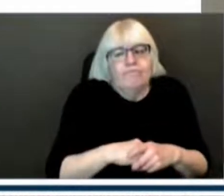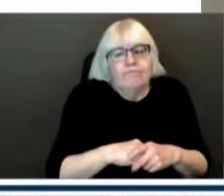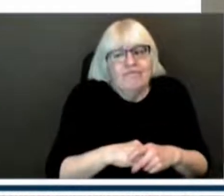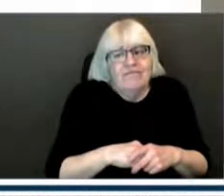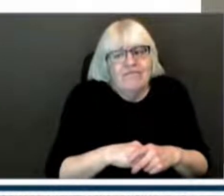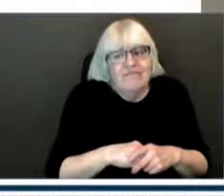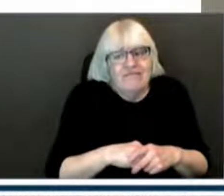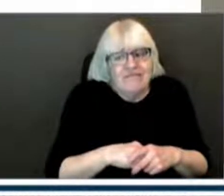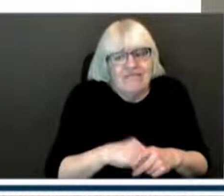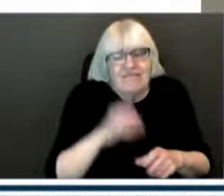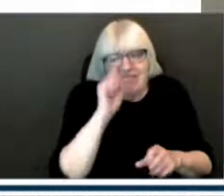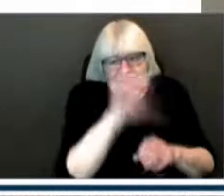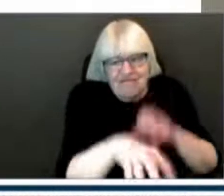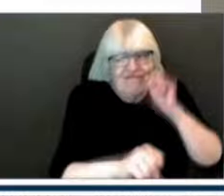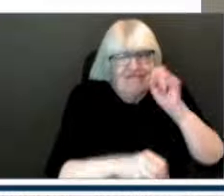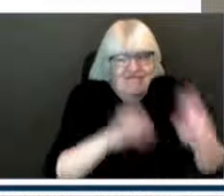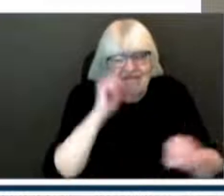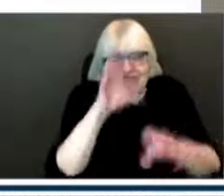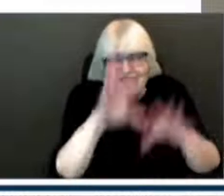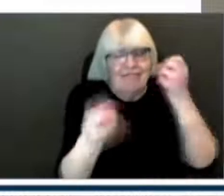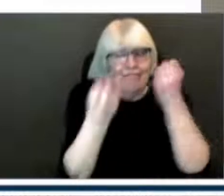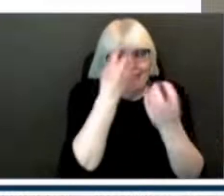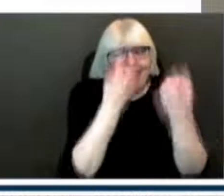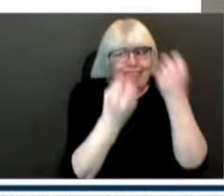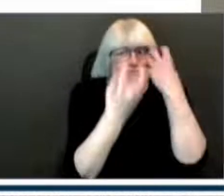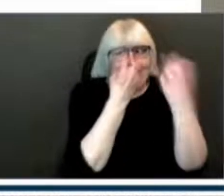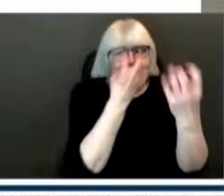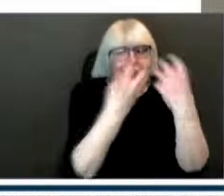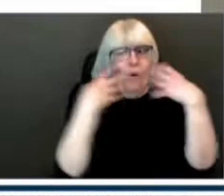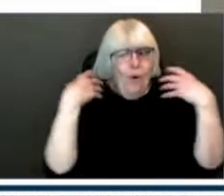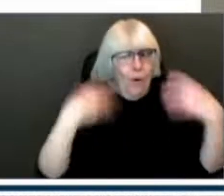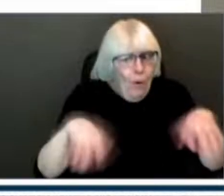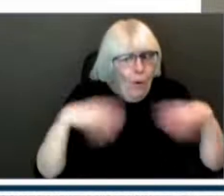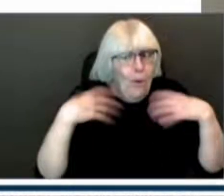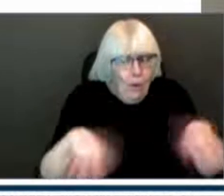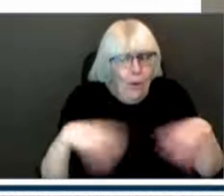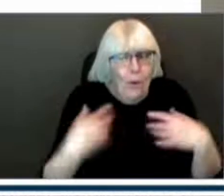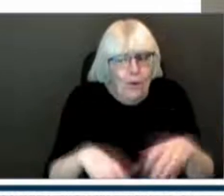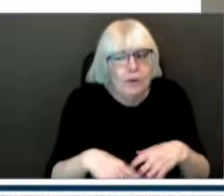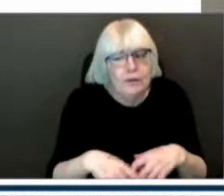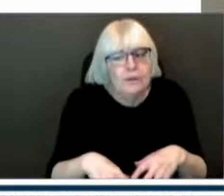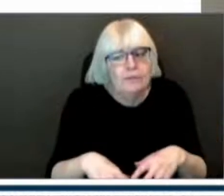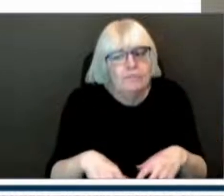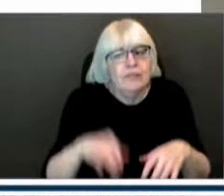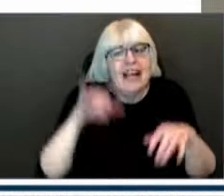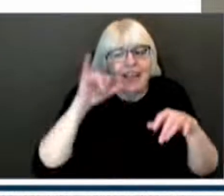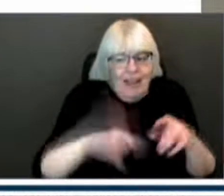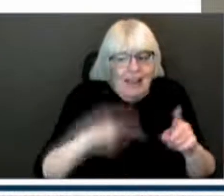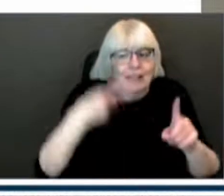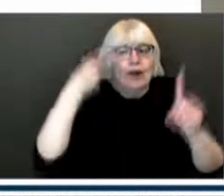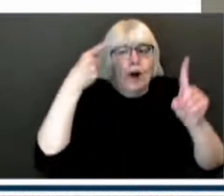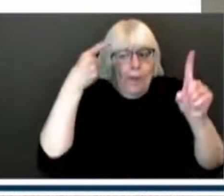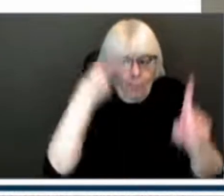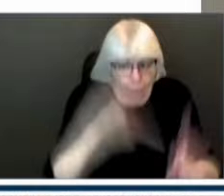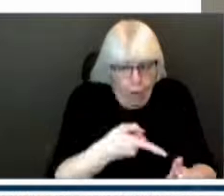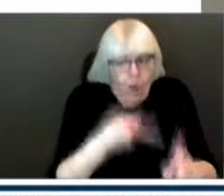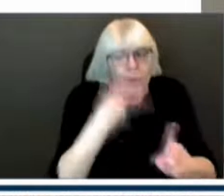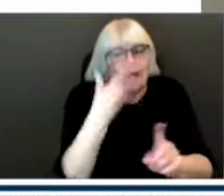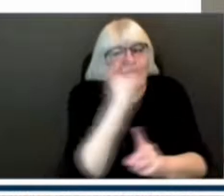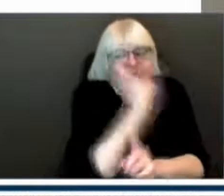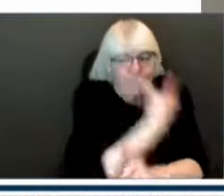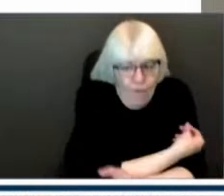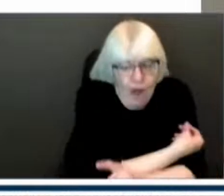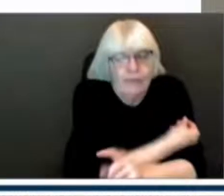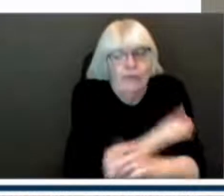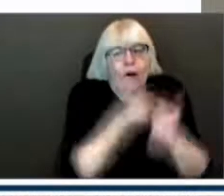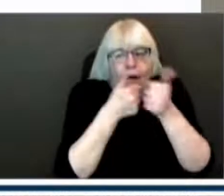get vaccinated, follow public health restrictions, and follow the personal measures like masking. These steps